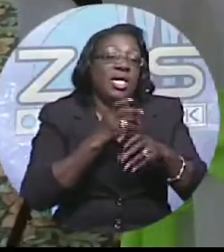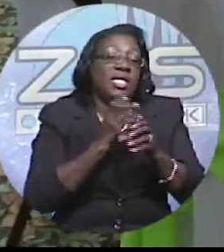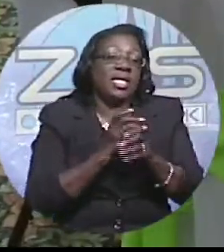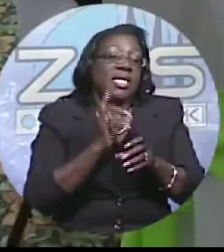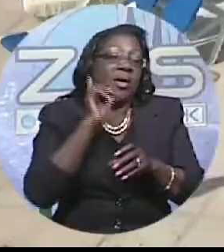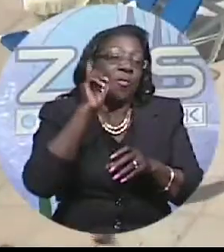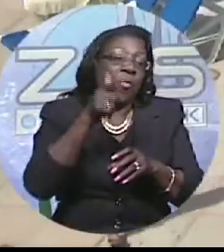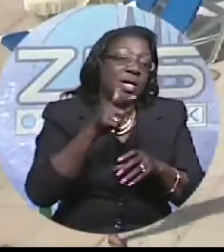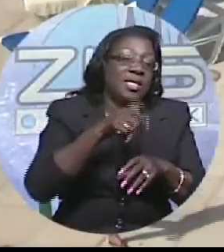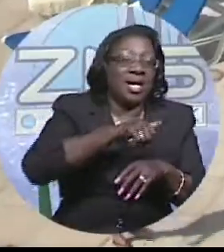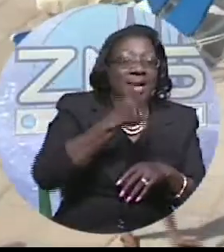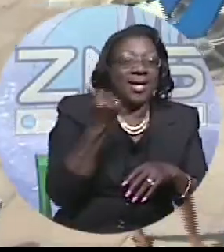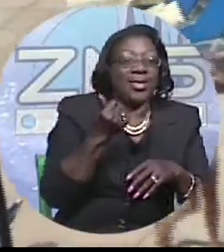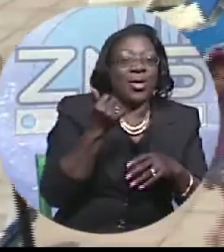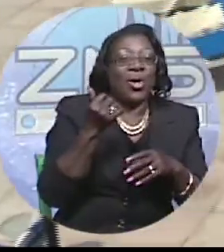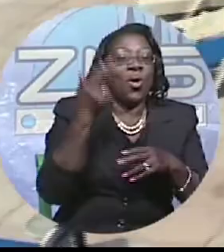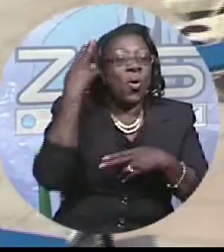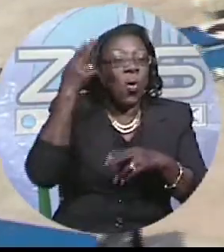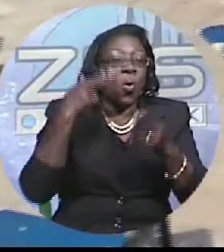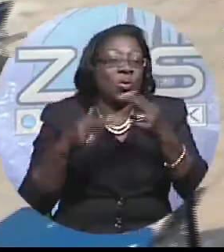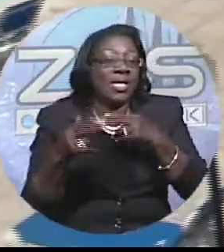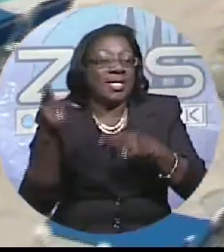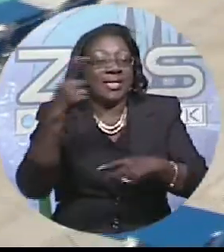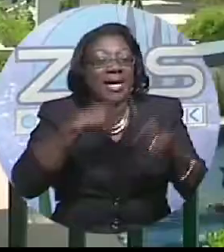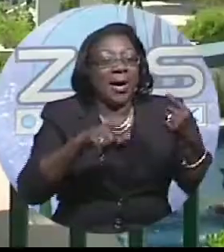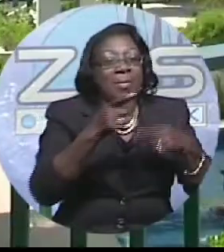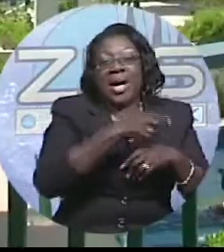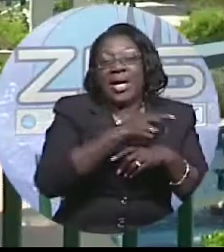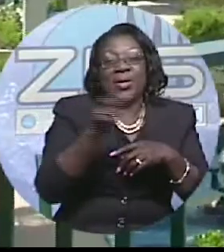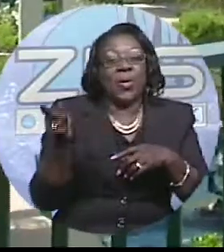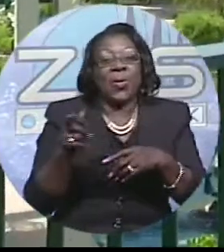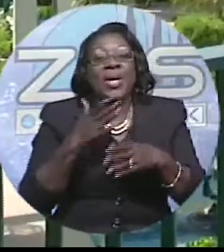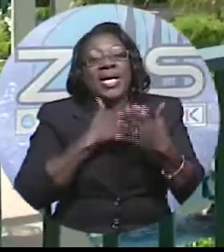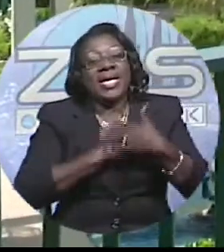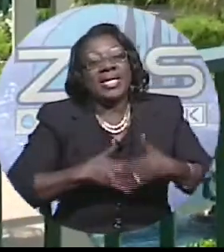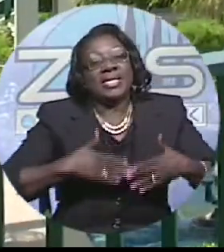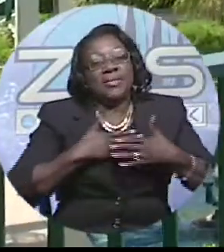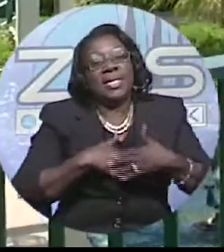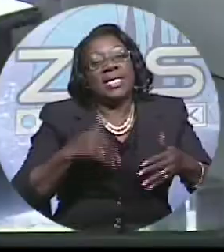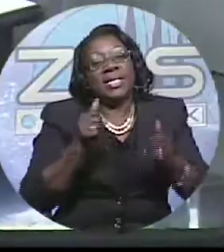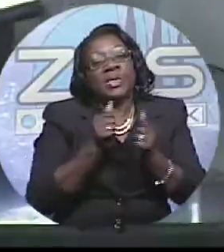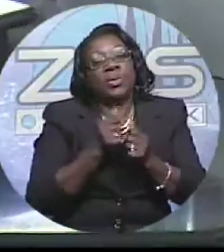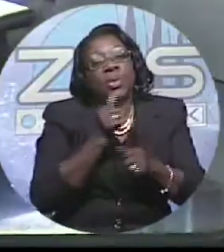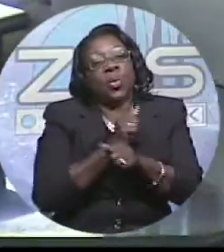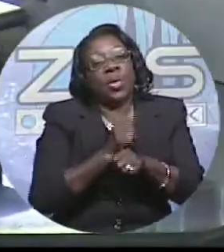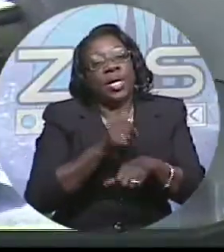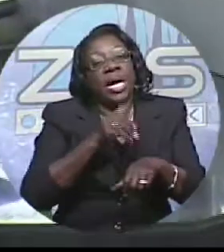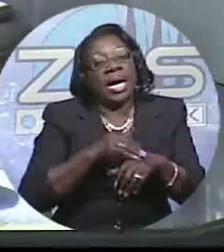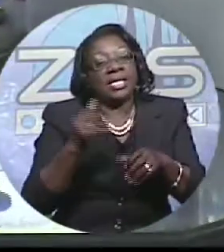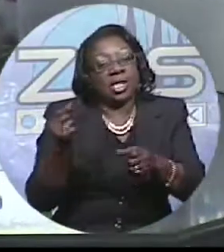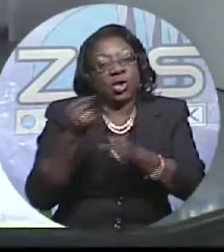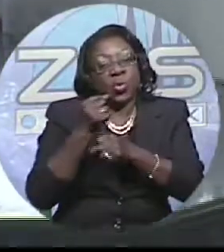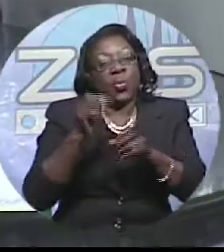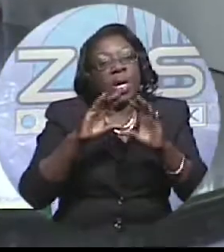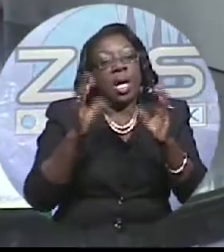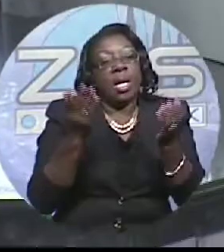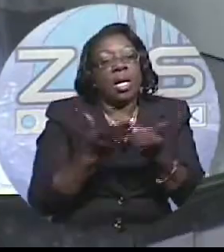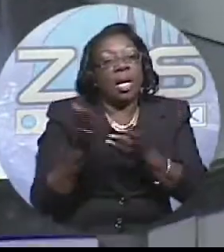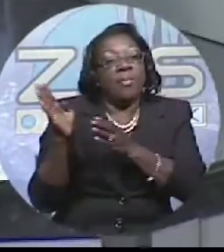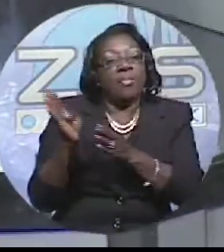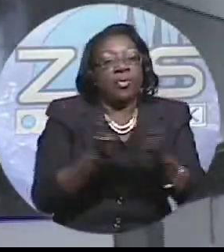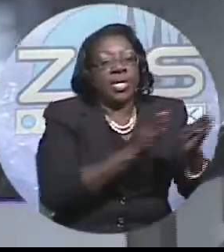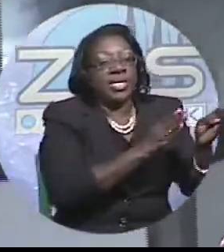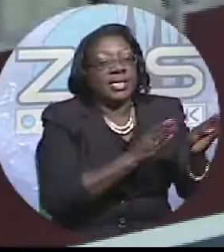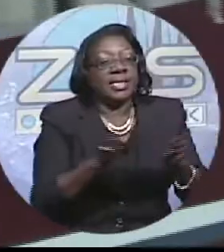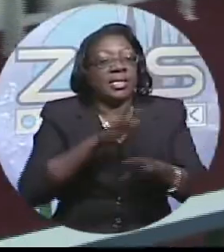come and go. He is pleased with the upgrades the hotel has made over the years, with recent renovations to just about every area of the resort. However, he noted